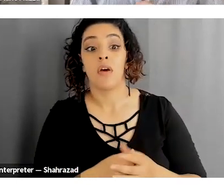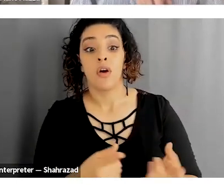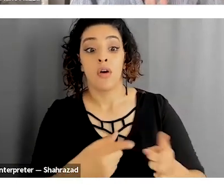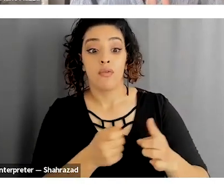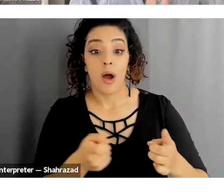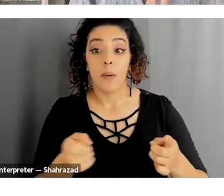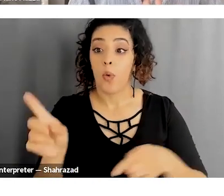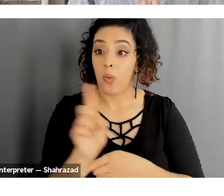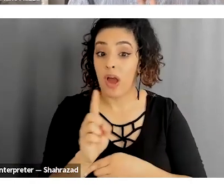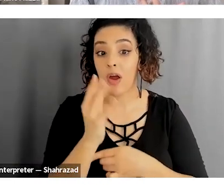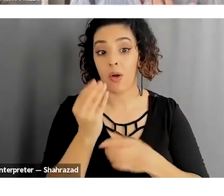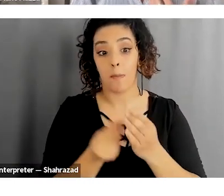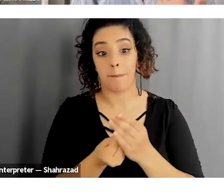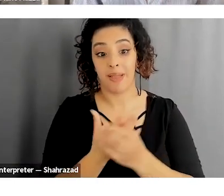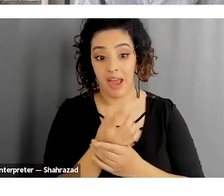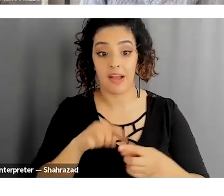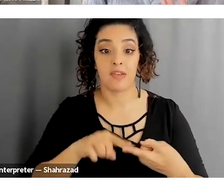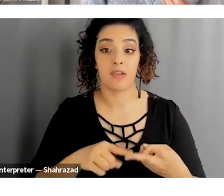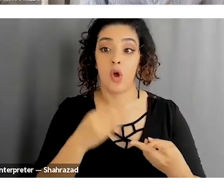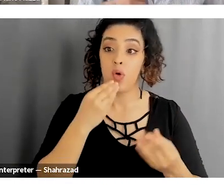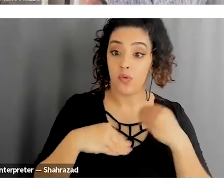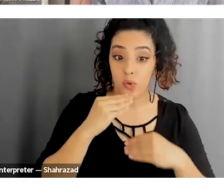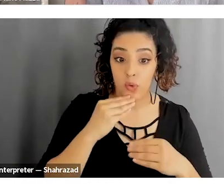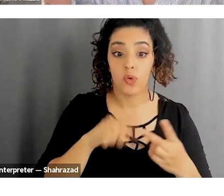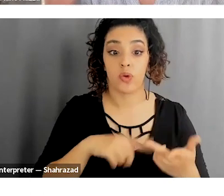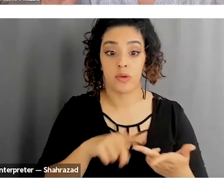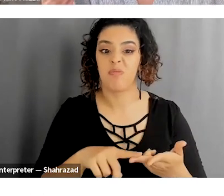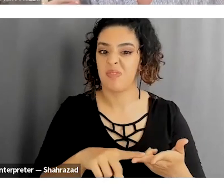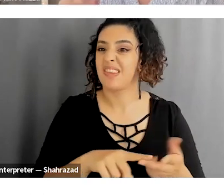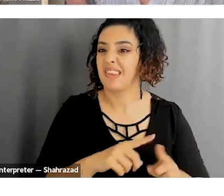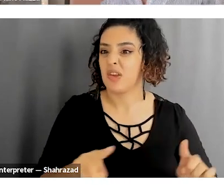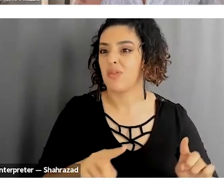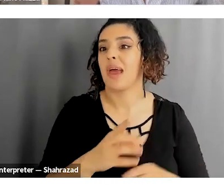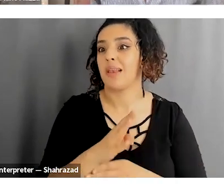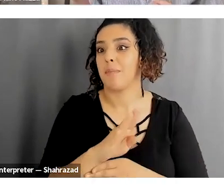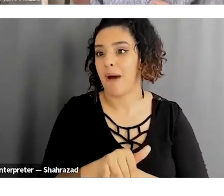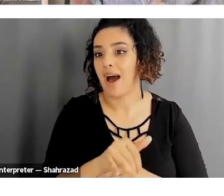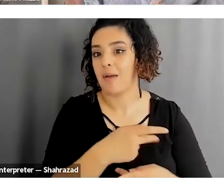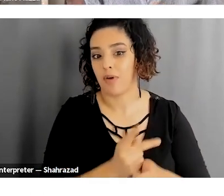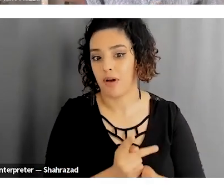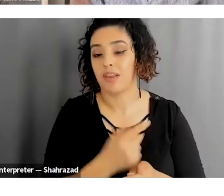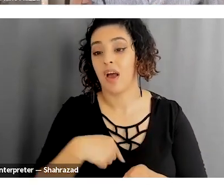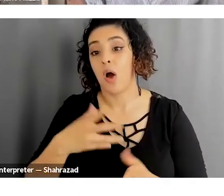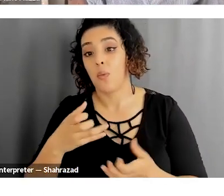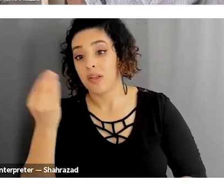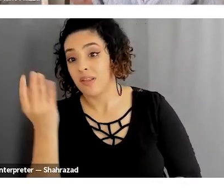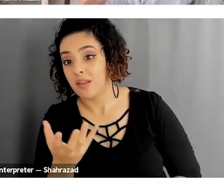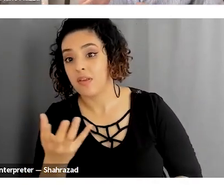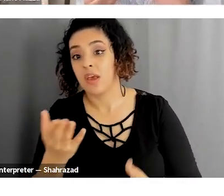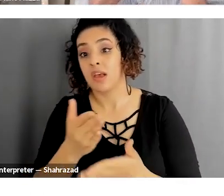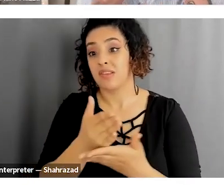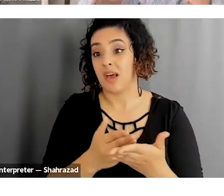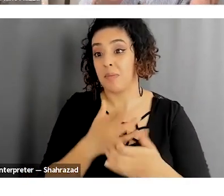dyes are a sustainable and holistic way to color your cloth. That is something that I want to say, is that some natural dyes do actually come from